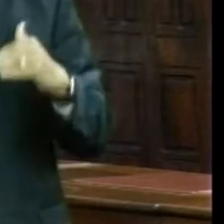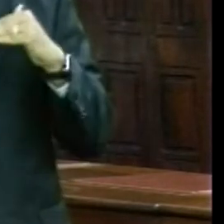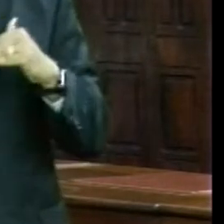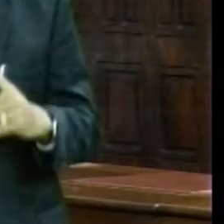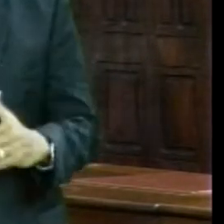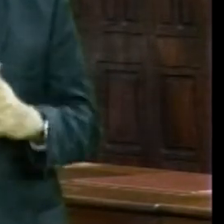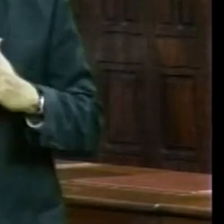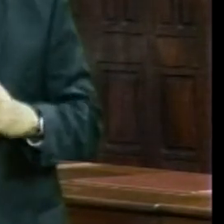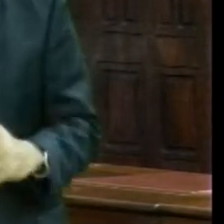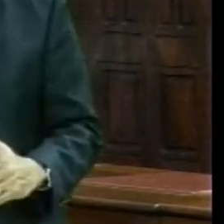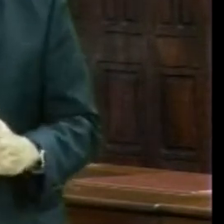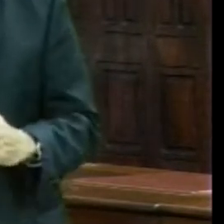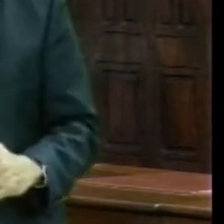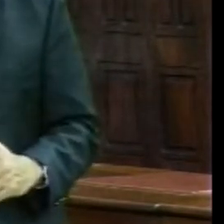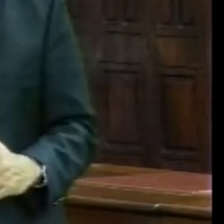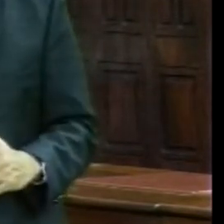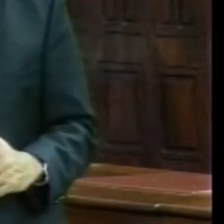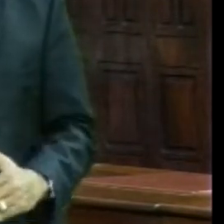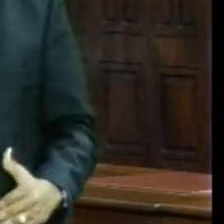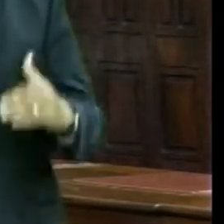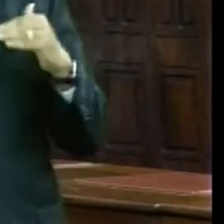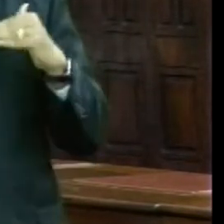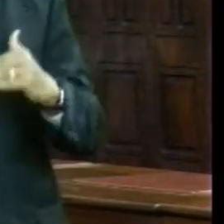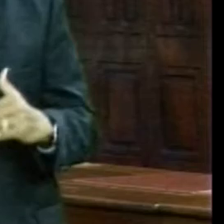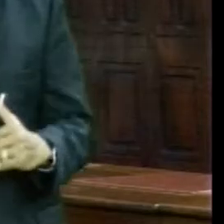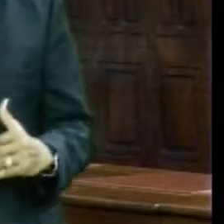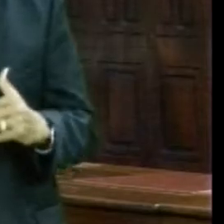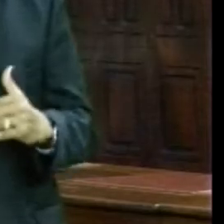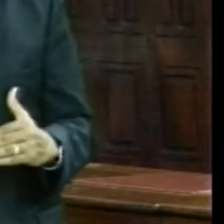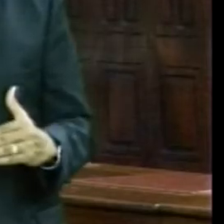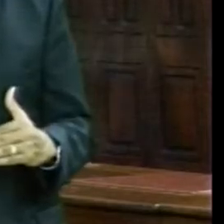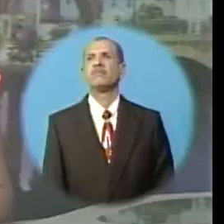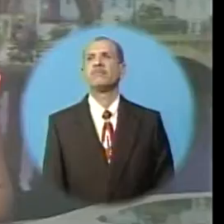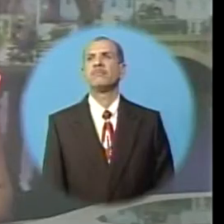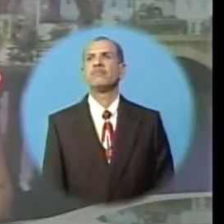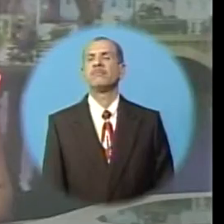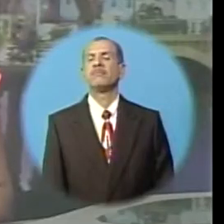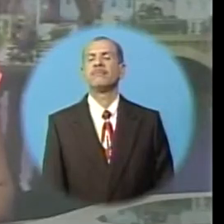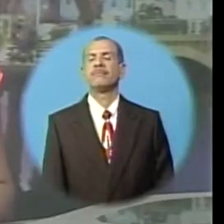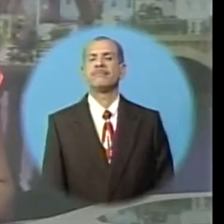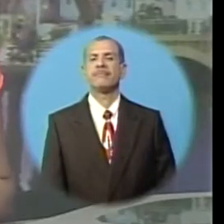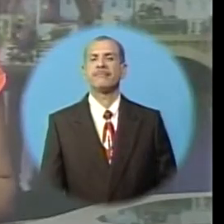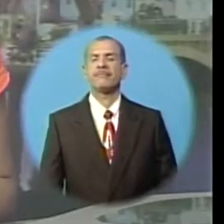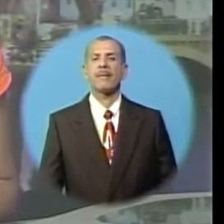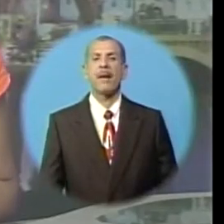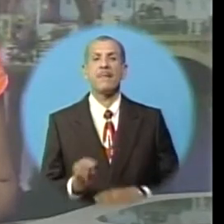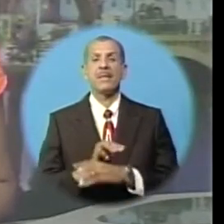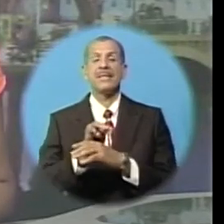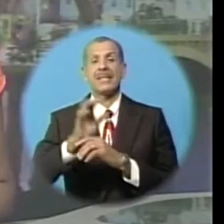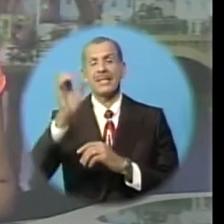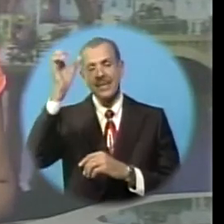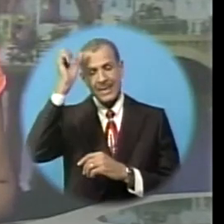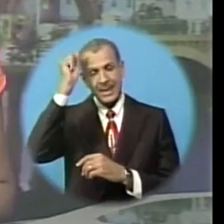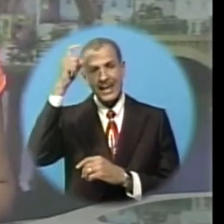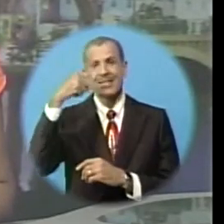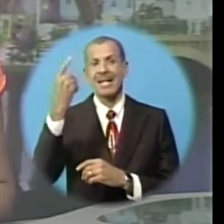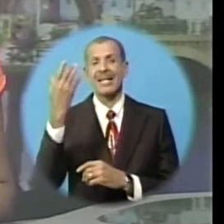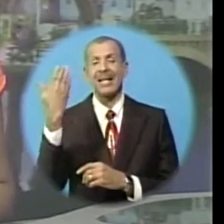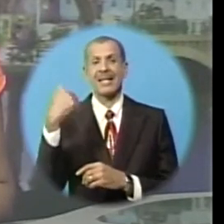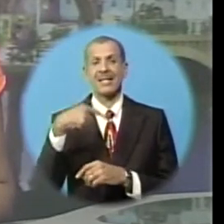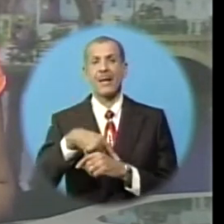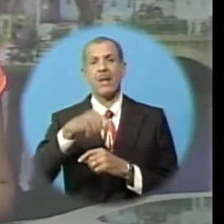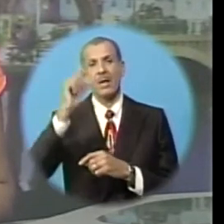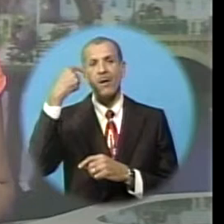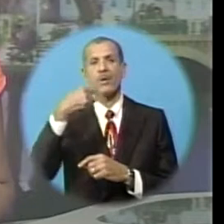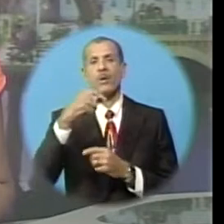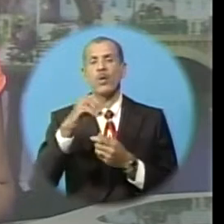that you at least come into the authority and you make an arrangement. Well, Minister Sinclair says at last check, government was owed